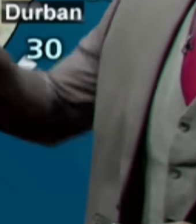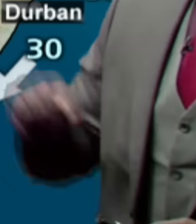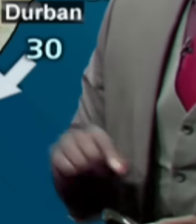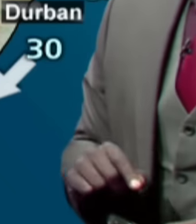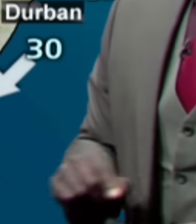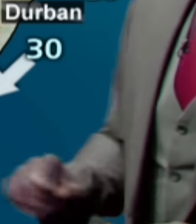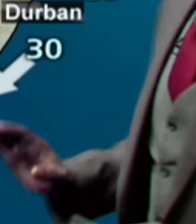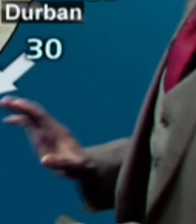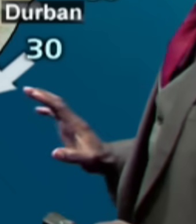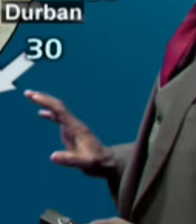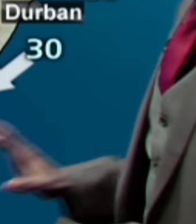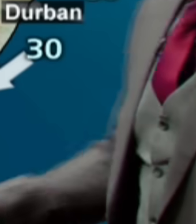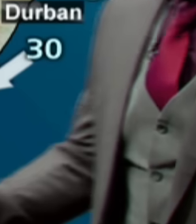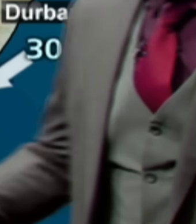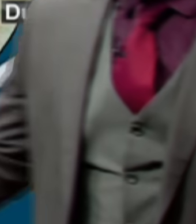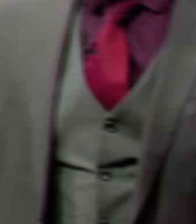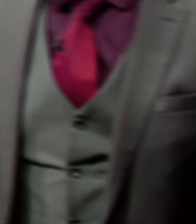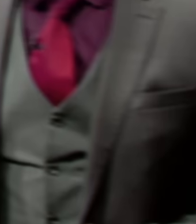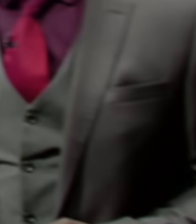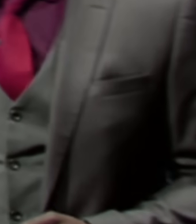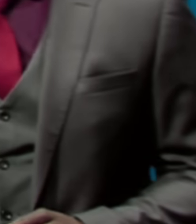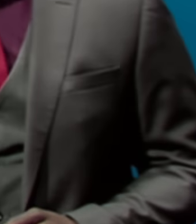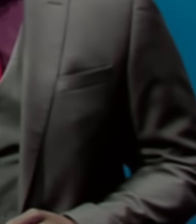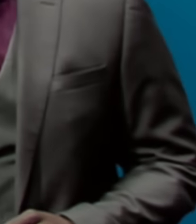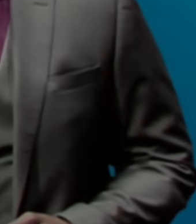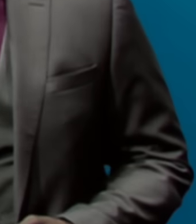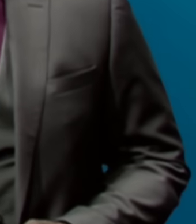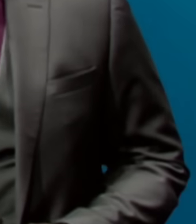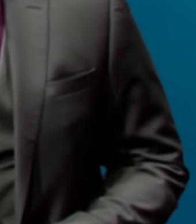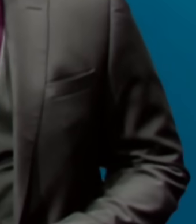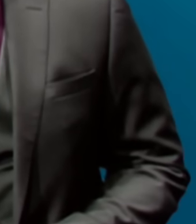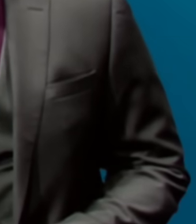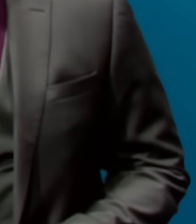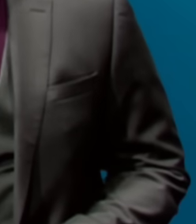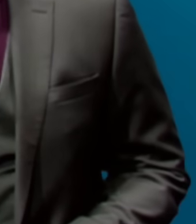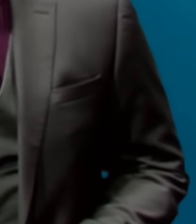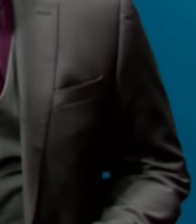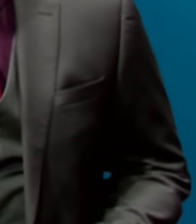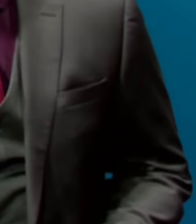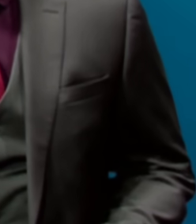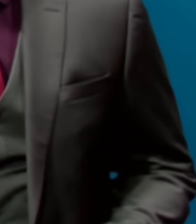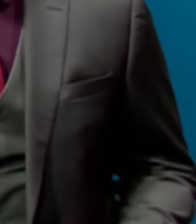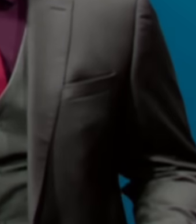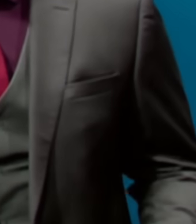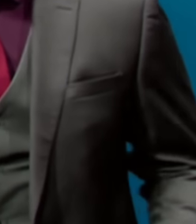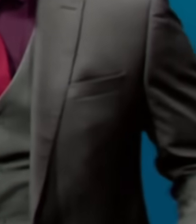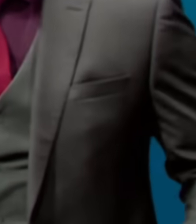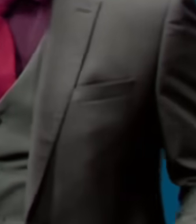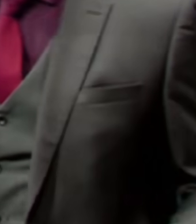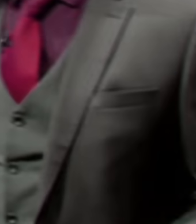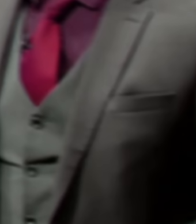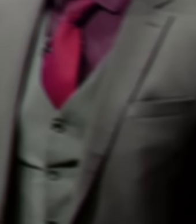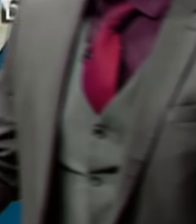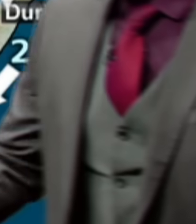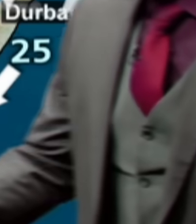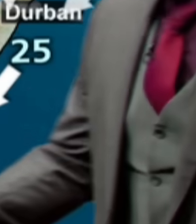ditole tse kgethileng ka hore Freestata ho tsetso shebile ka thoko mabopo ho tloa jala ka qebega ho fitla hona ka hare ka ba bophirima e tsebele fela mo